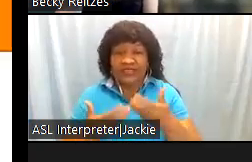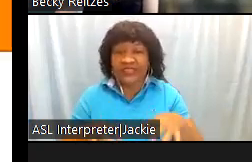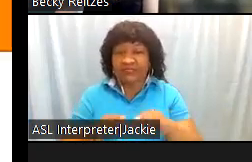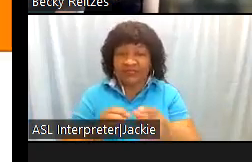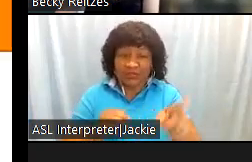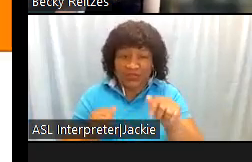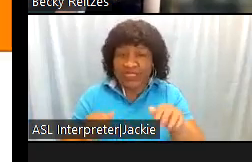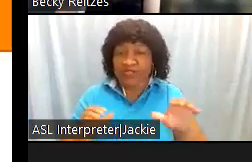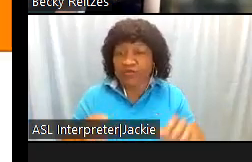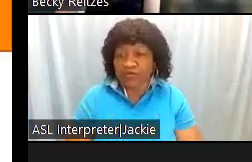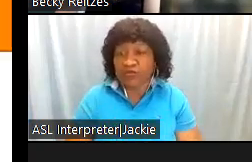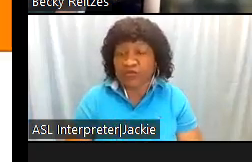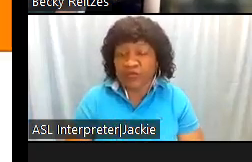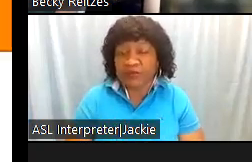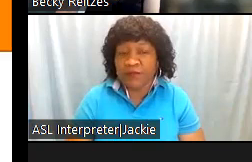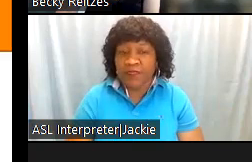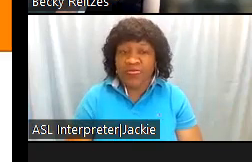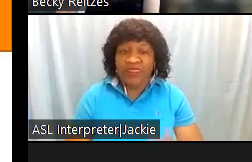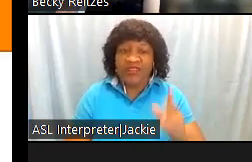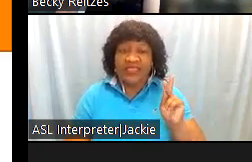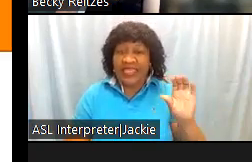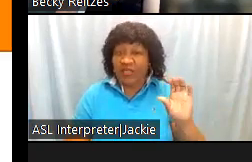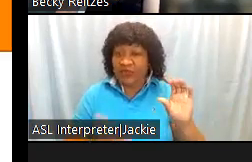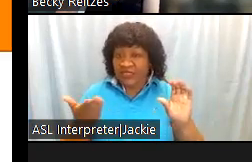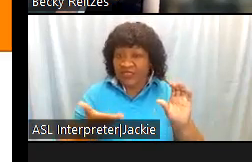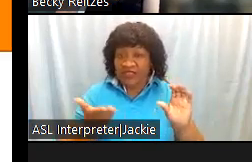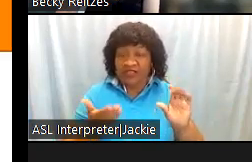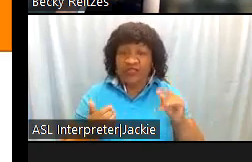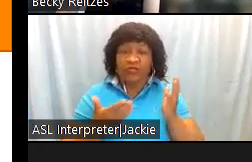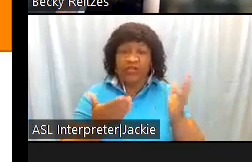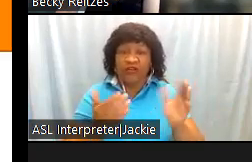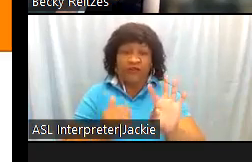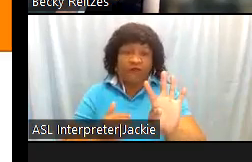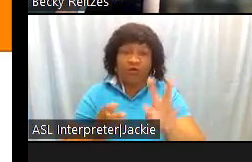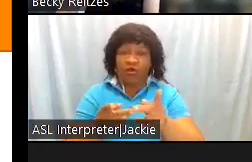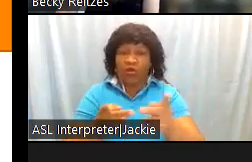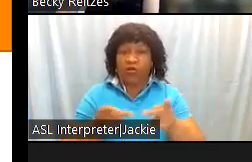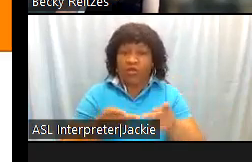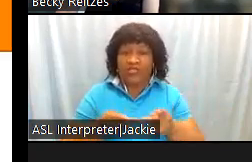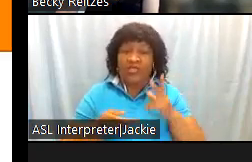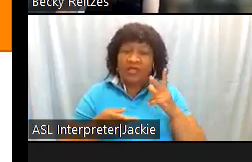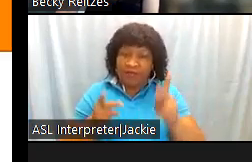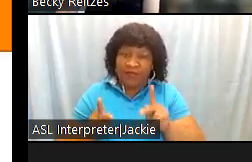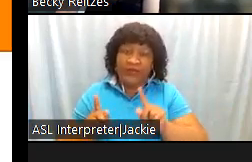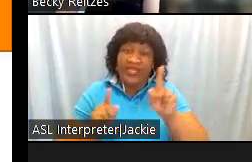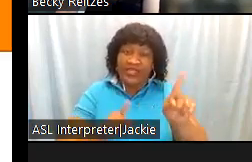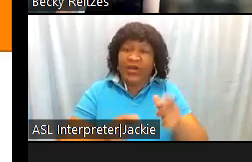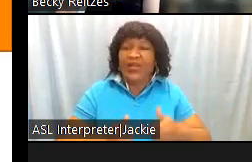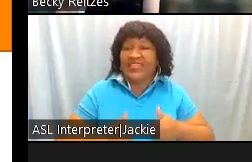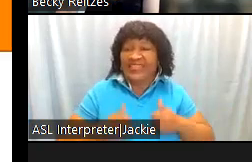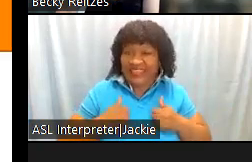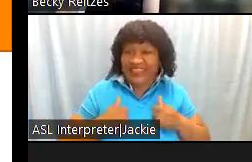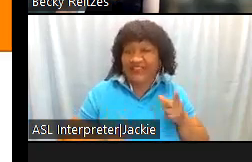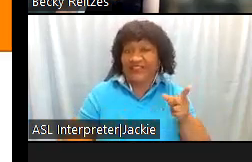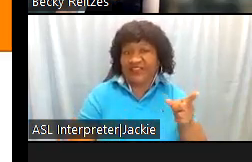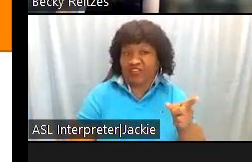do. So King County offers 4 locations that people can actually live at. And